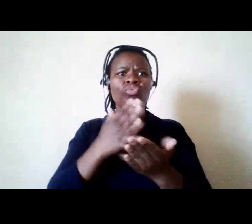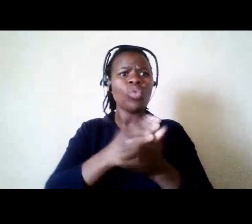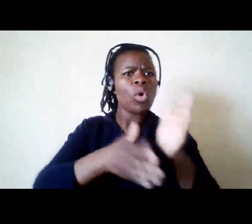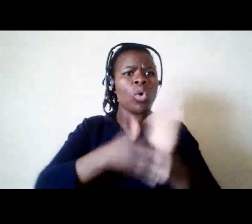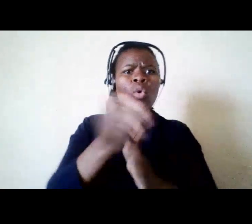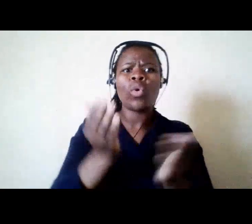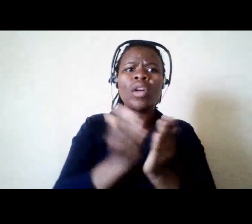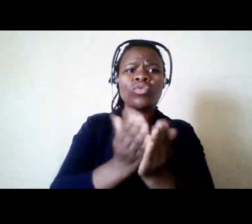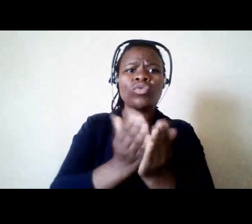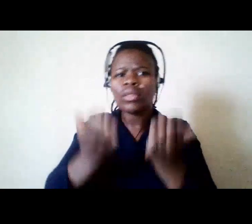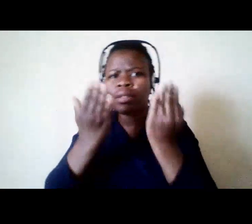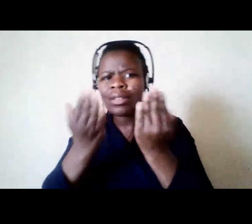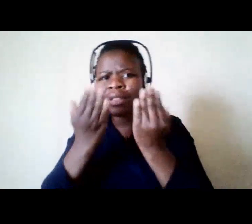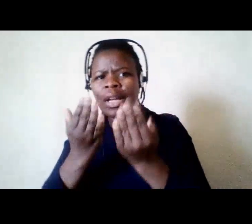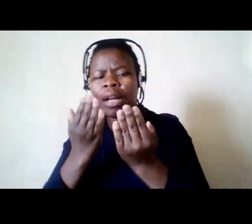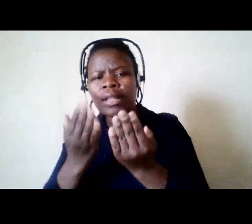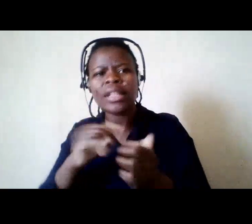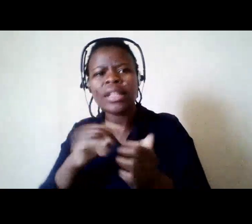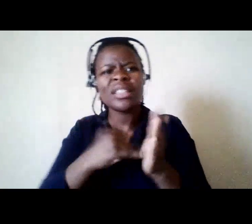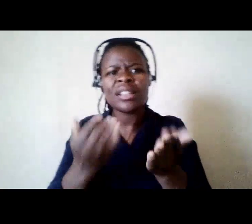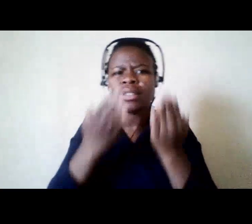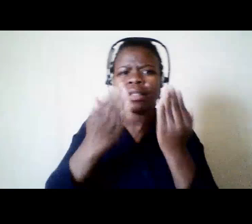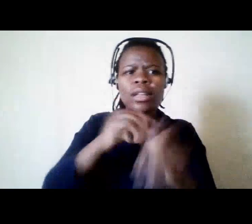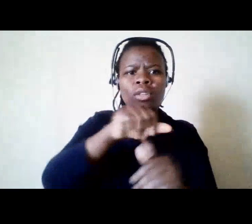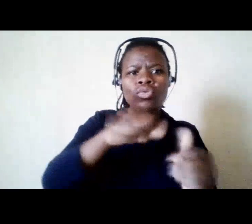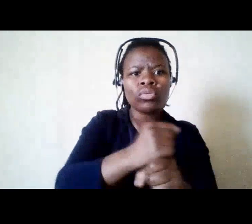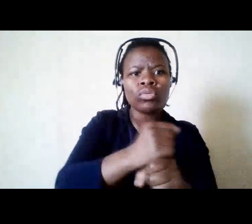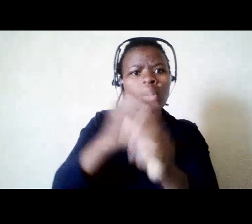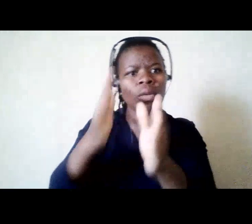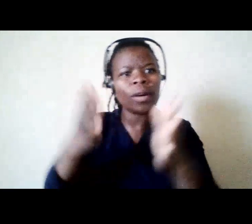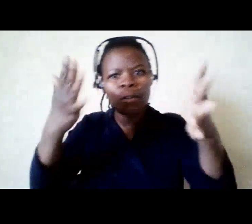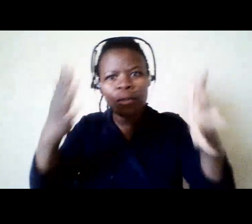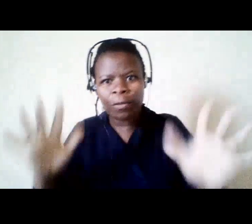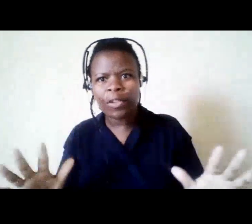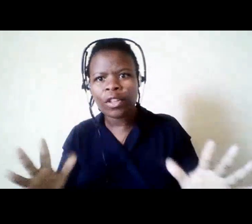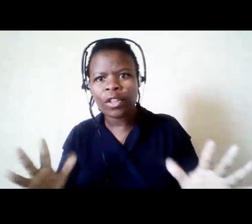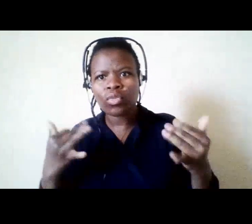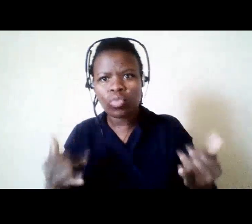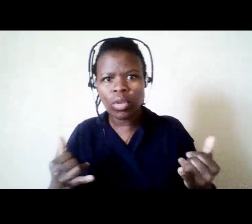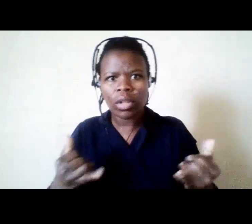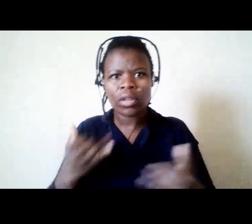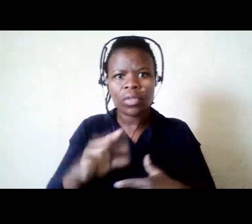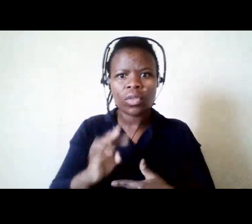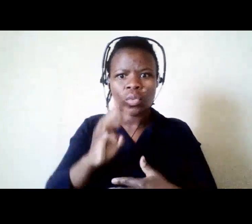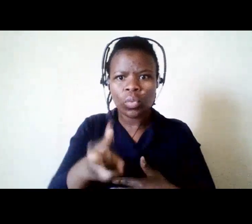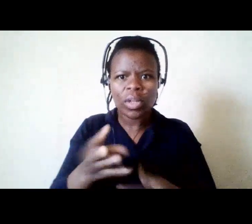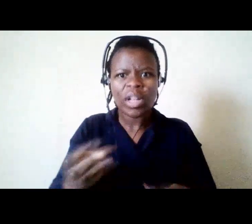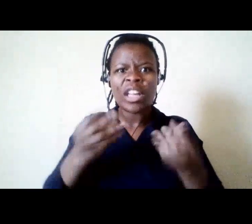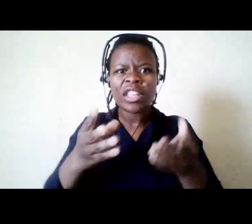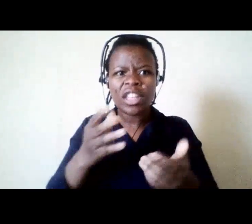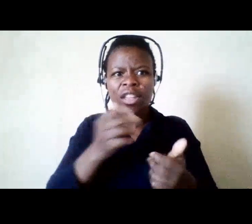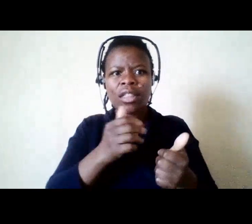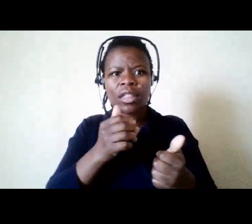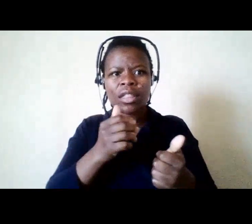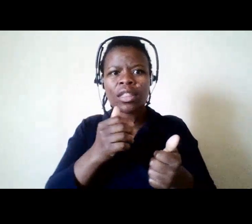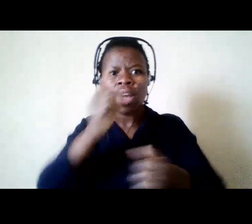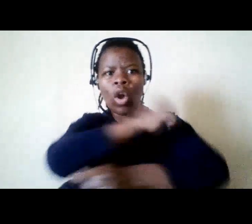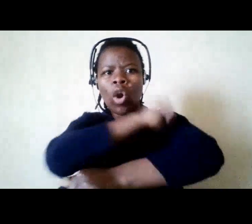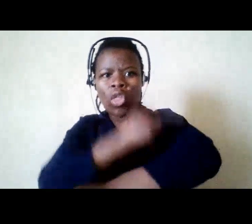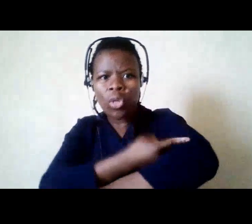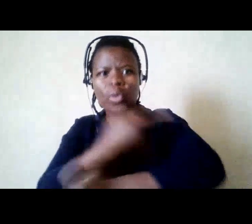work parts, and then of which it gives them that authority, if I can put it that way, to assist. But